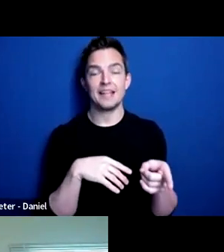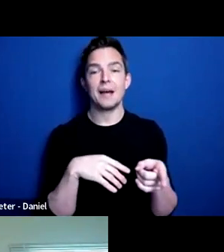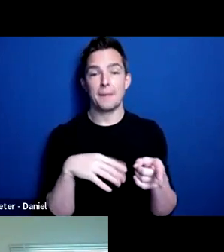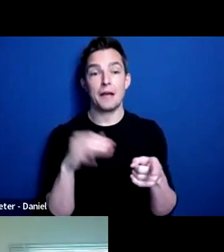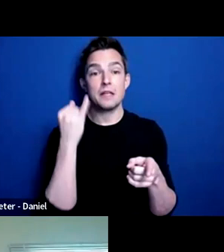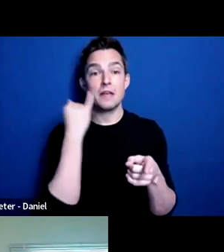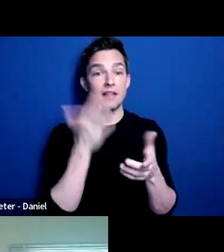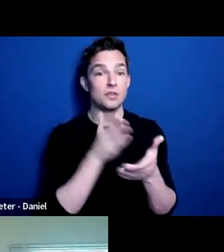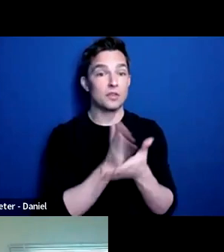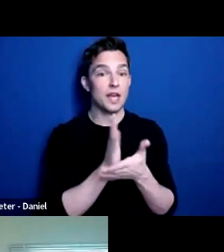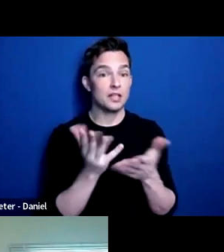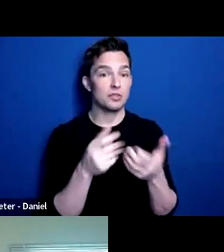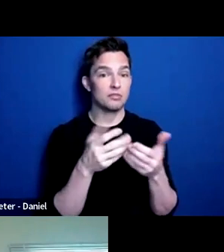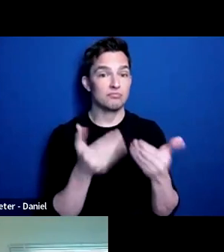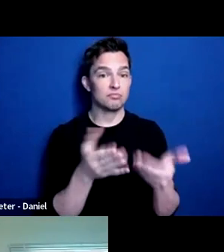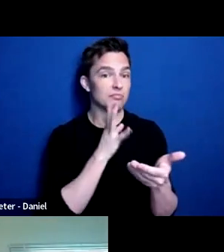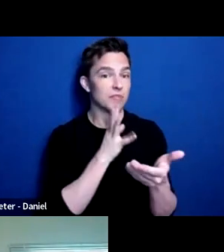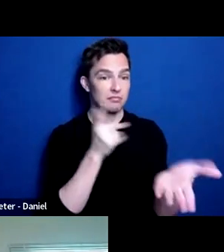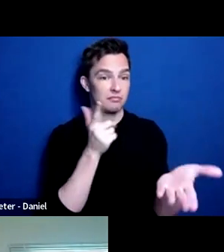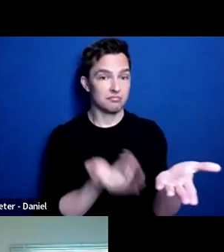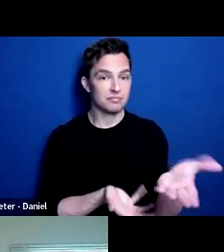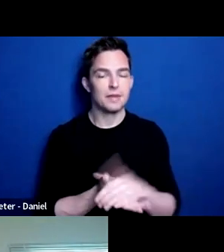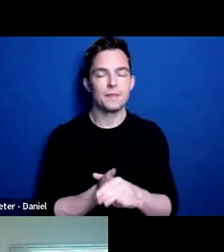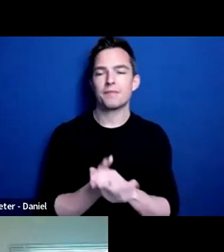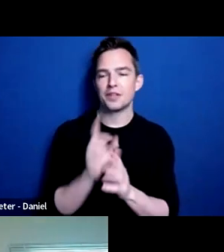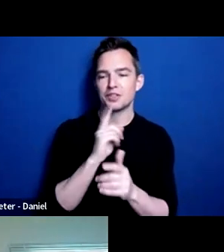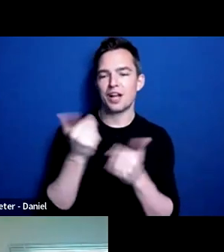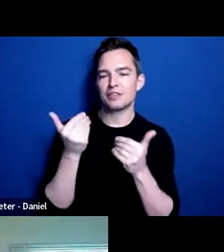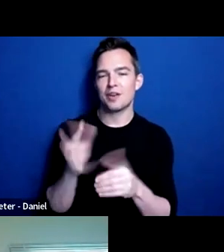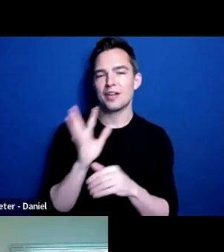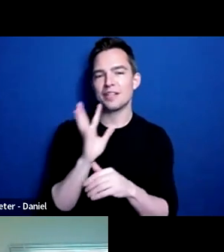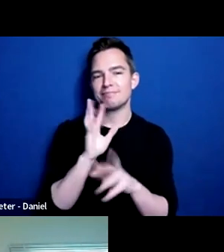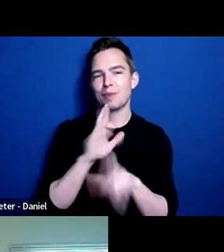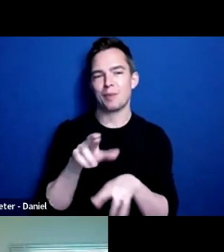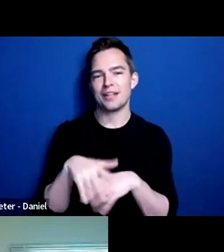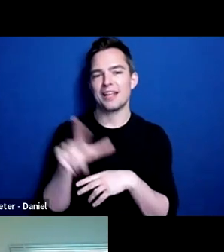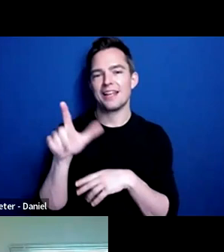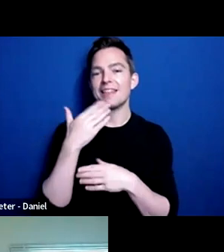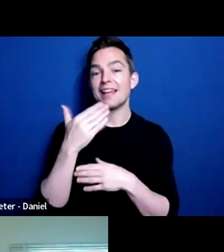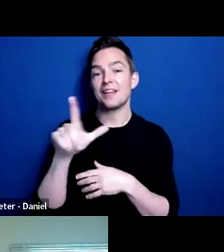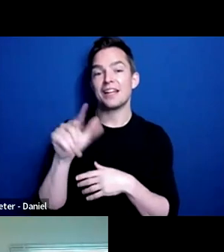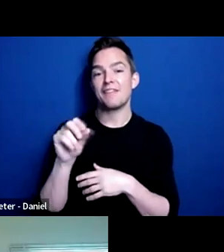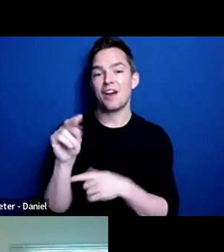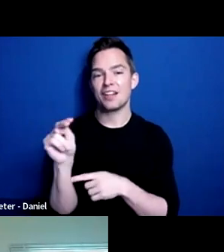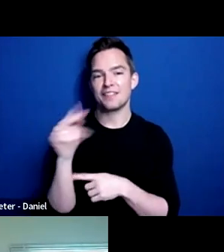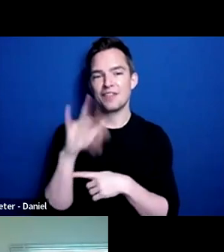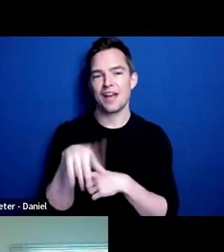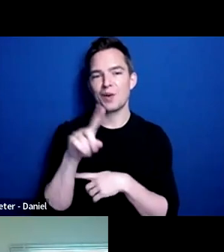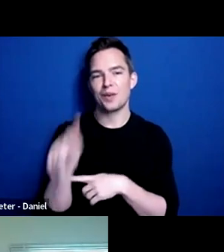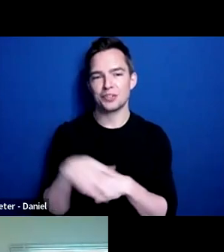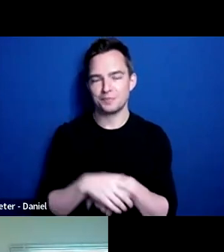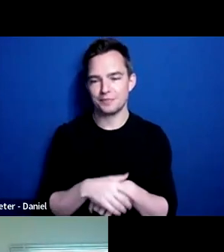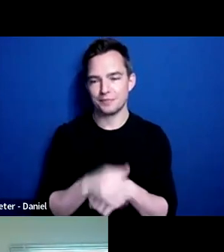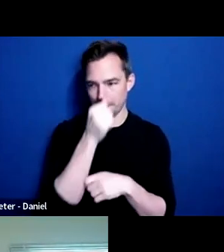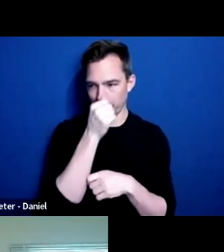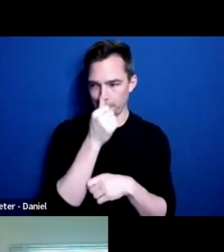you can jump right in. Of course, I can jump right into that. Thank you, Lavon, for the question. I think it's